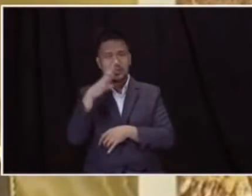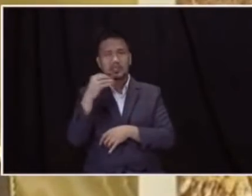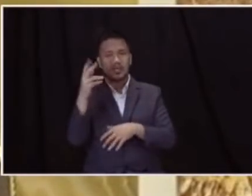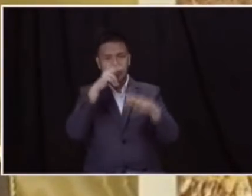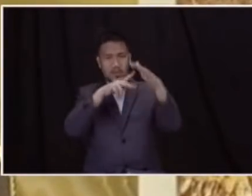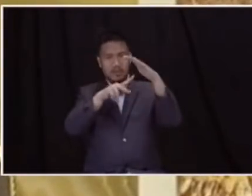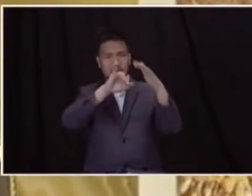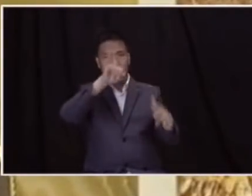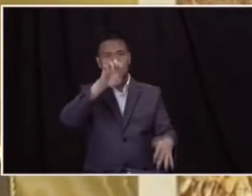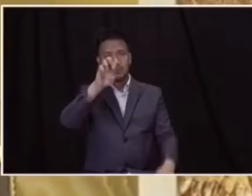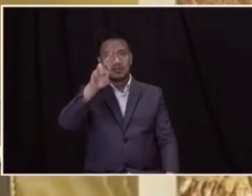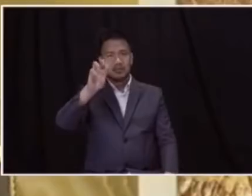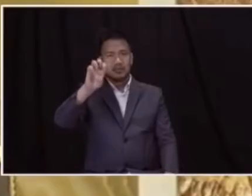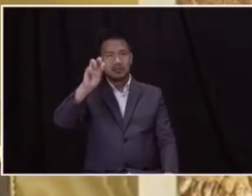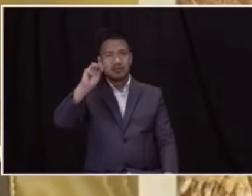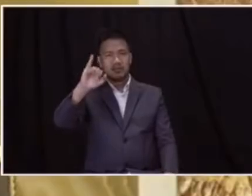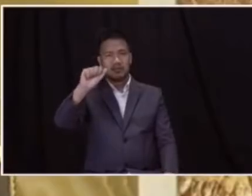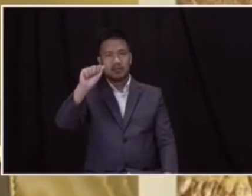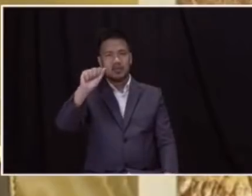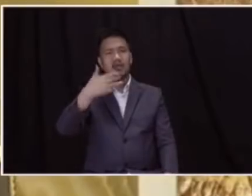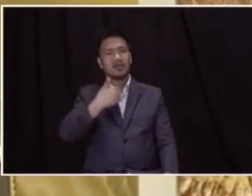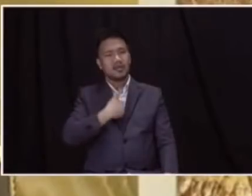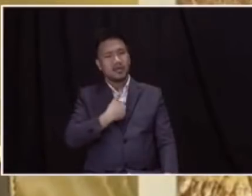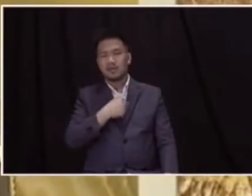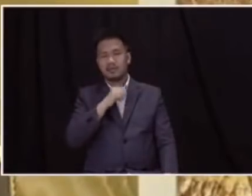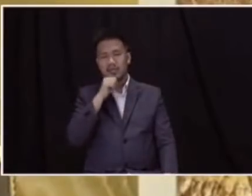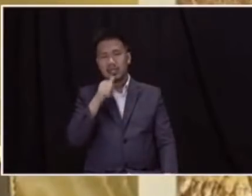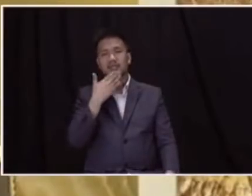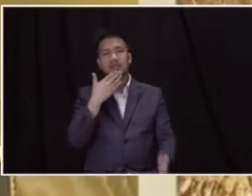Jeremiah, I am not a good speaker.